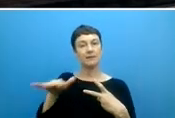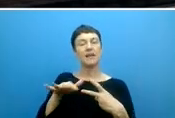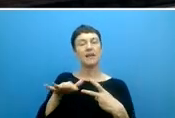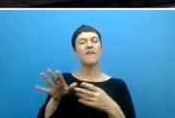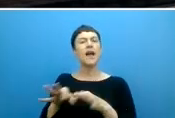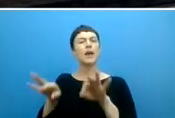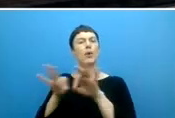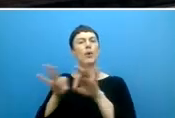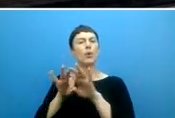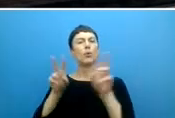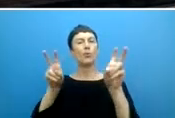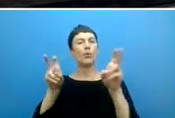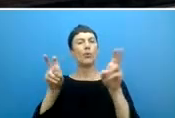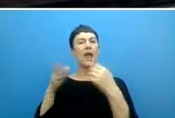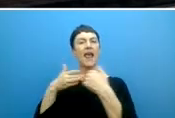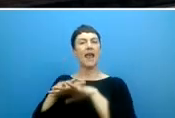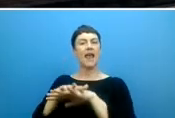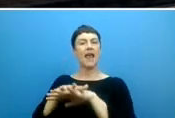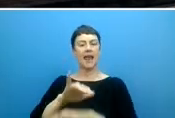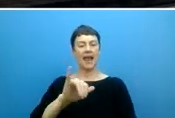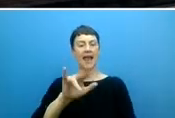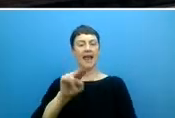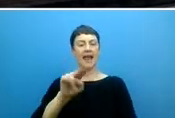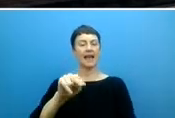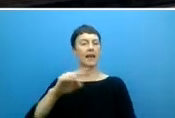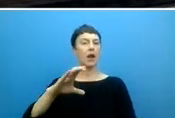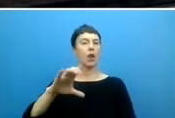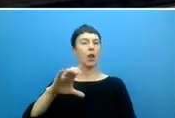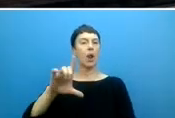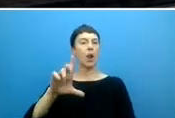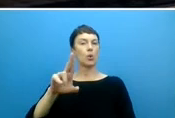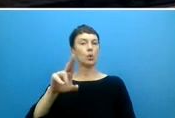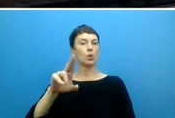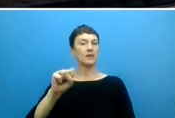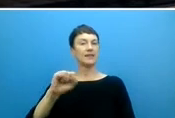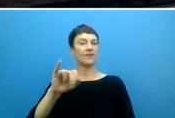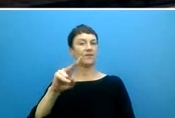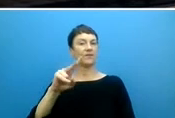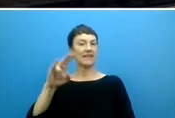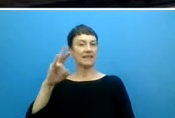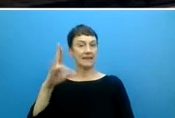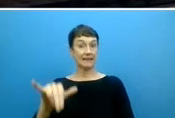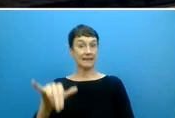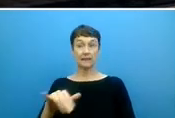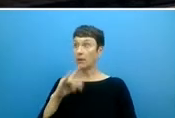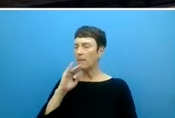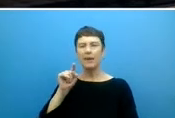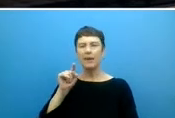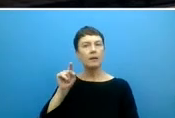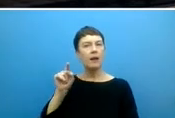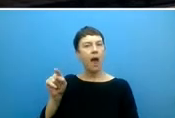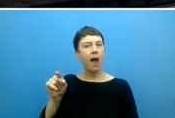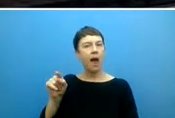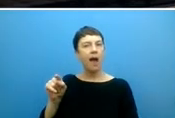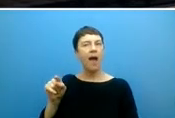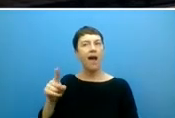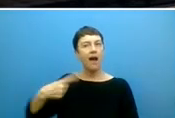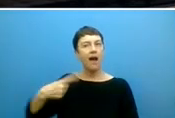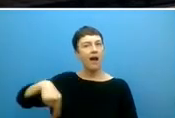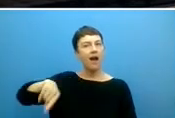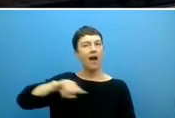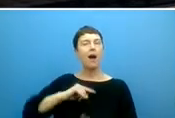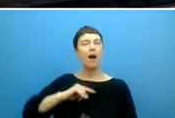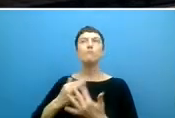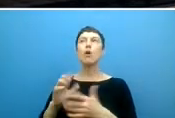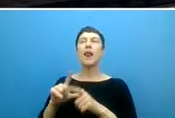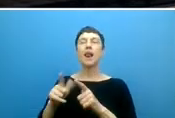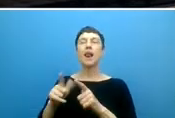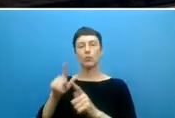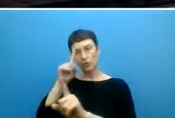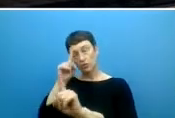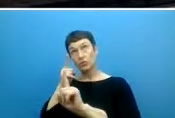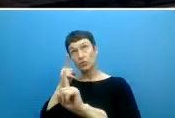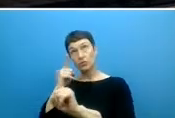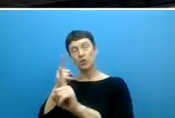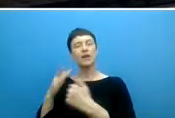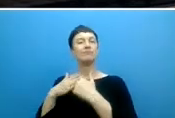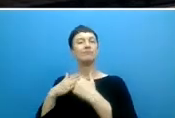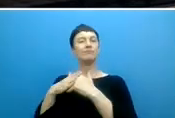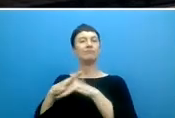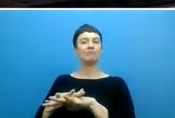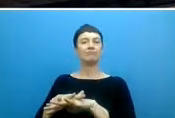example. This way, multilingualism becomes a way to achieve a shared vision. And the reason we care